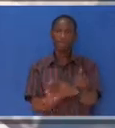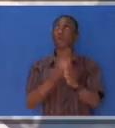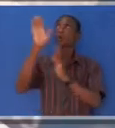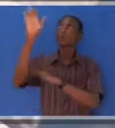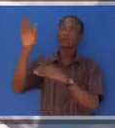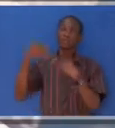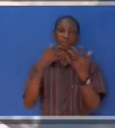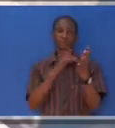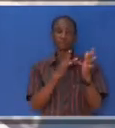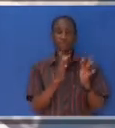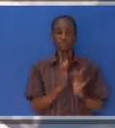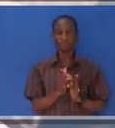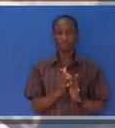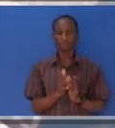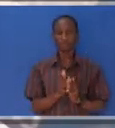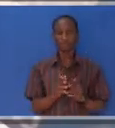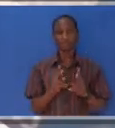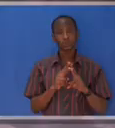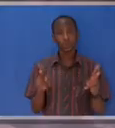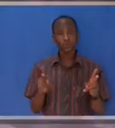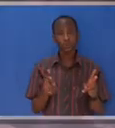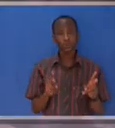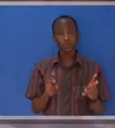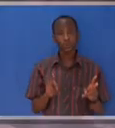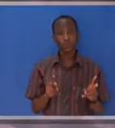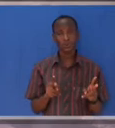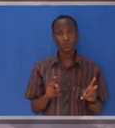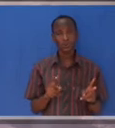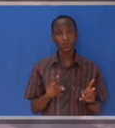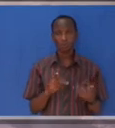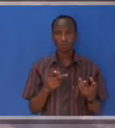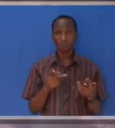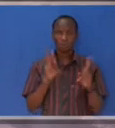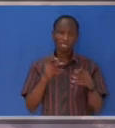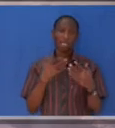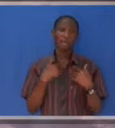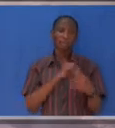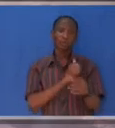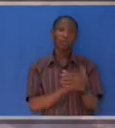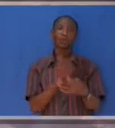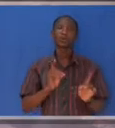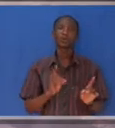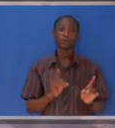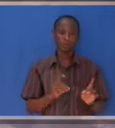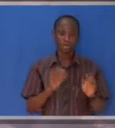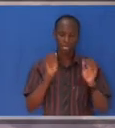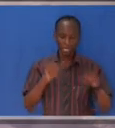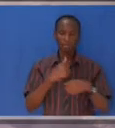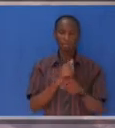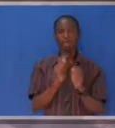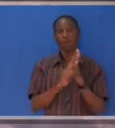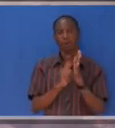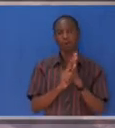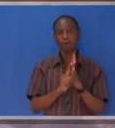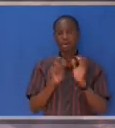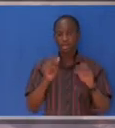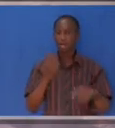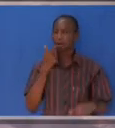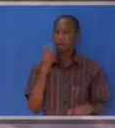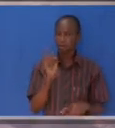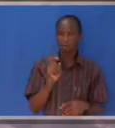agony metriso. It is a wood you were to me, a woshemra, who were to me, a watch any nimby ye.